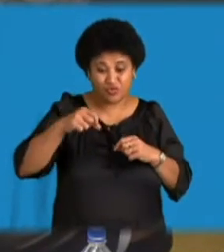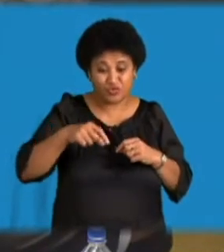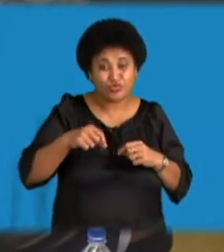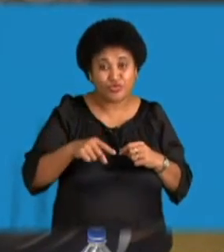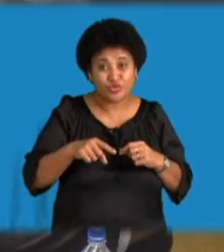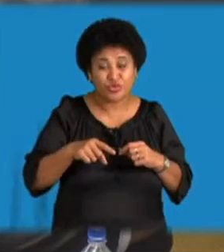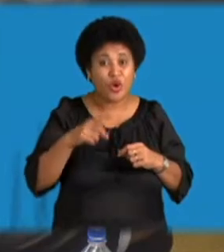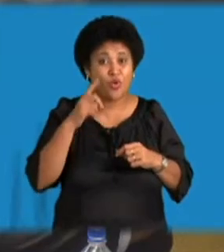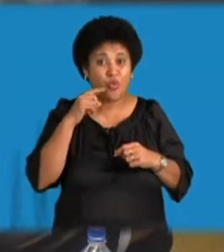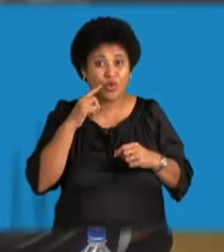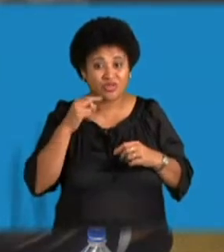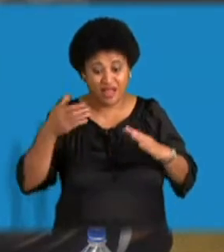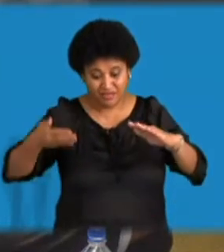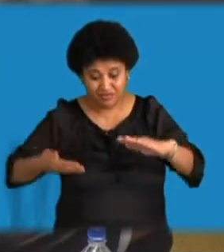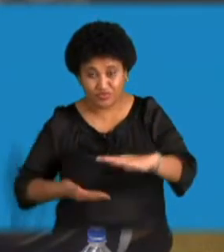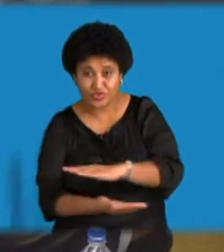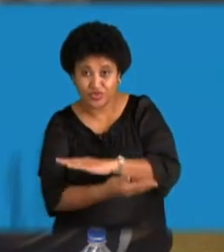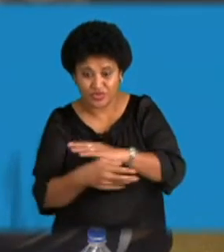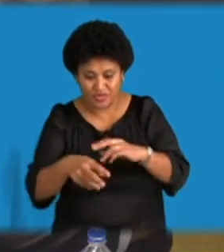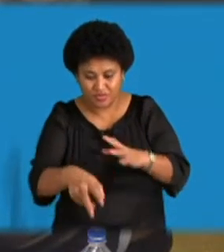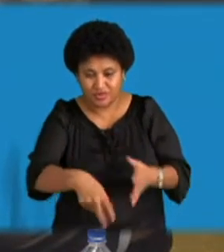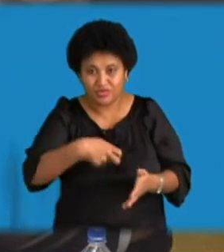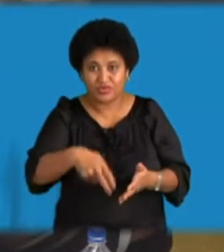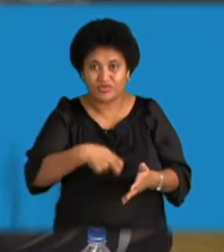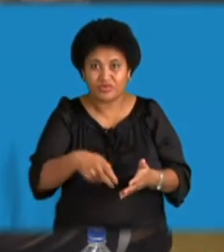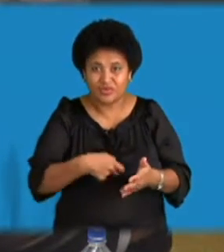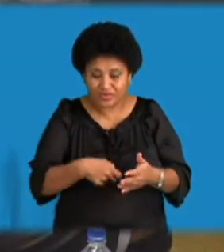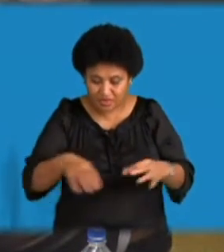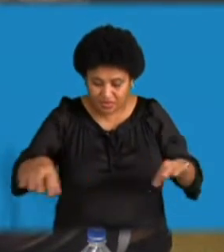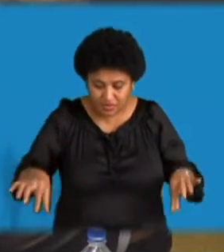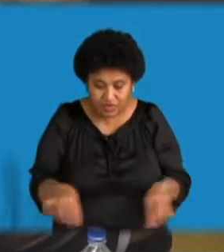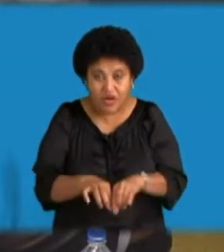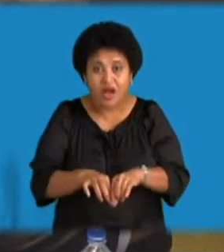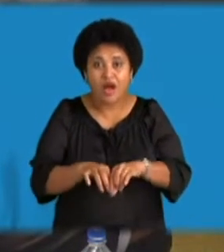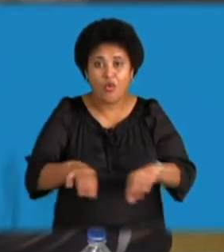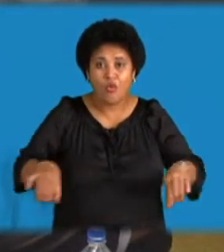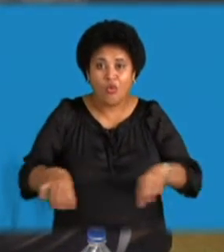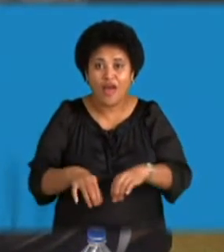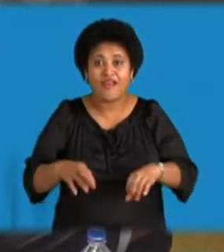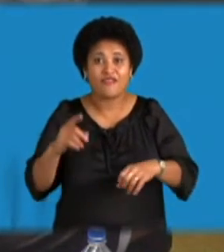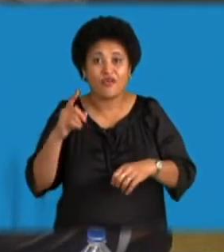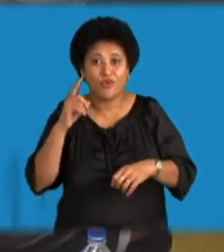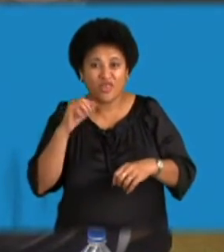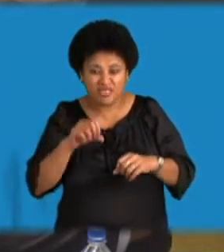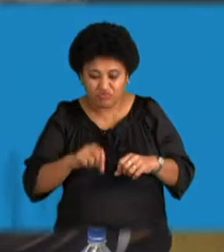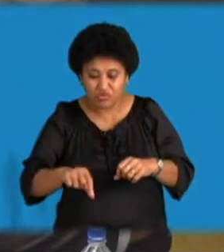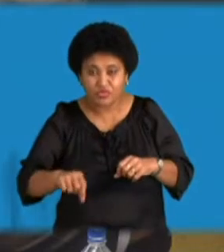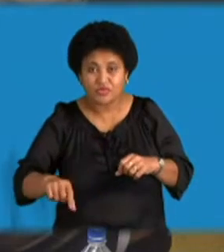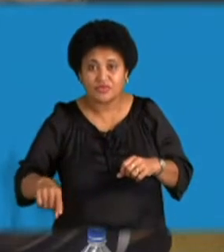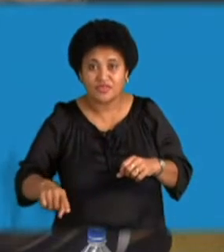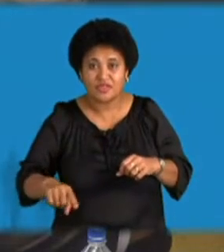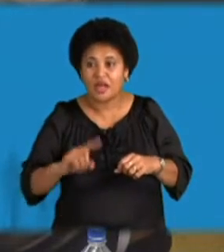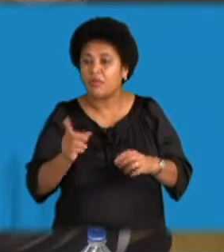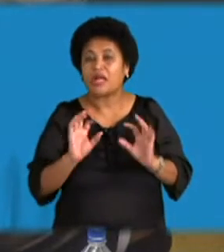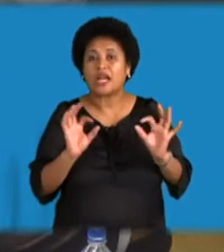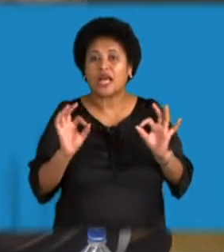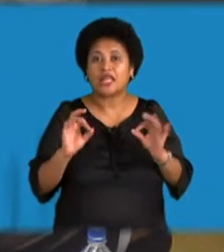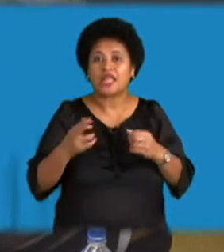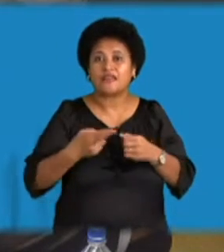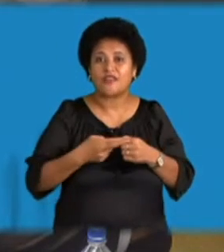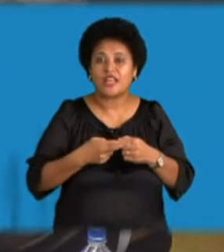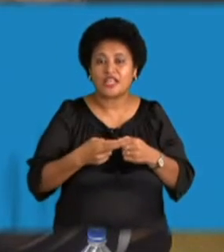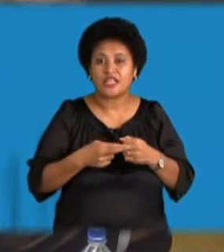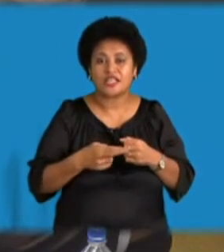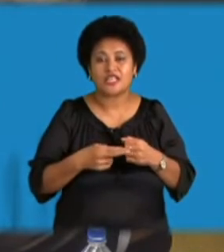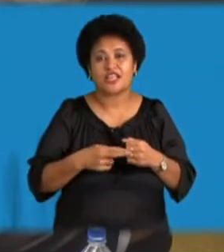up the road, you fix up the pipe, but the road is not fixed. Or if there's a small leakage, nobody knows there's a leakage, the water keeps